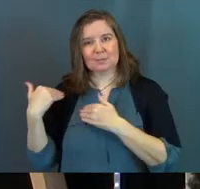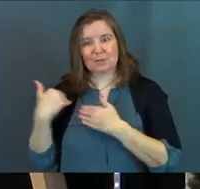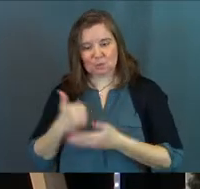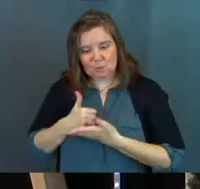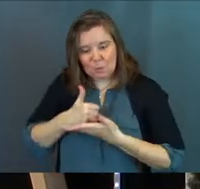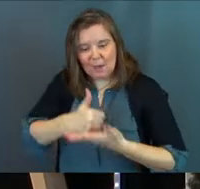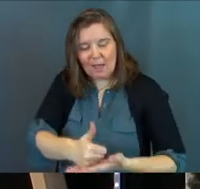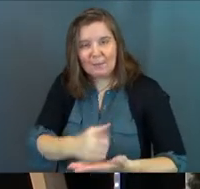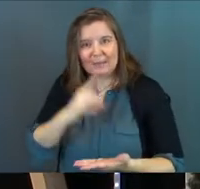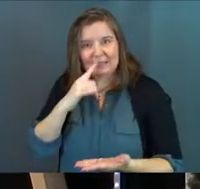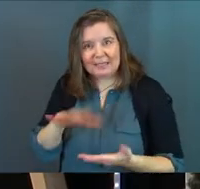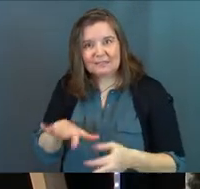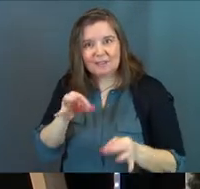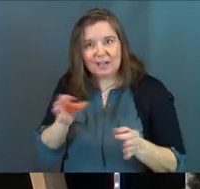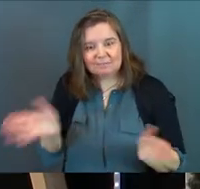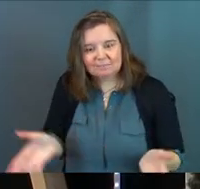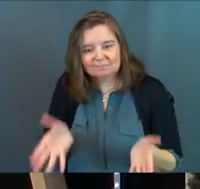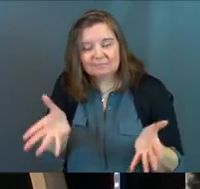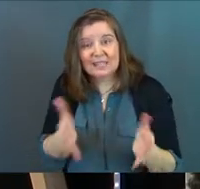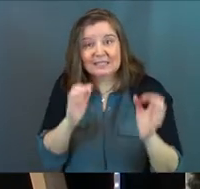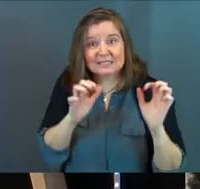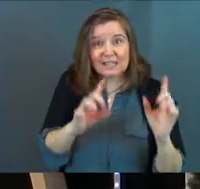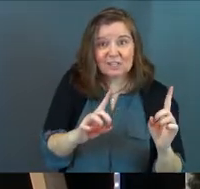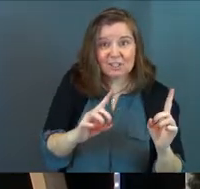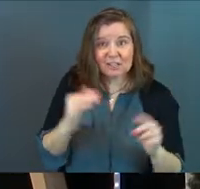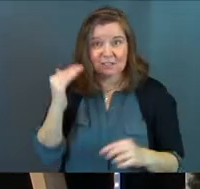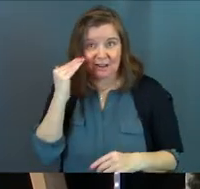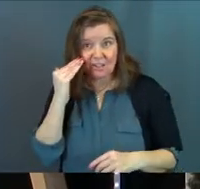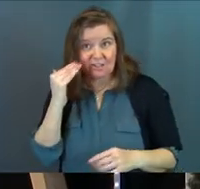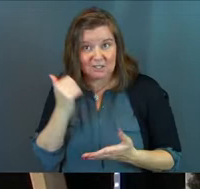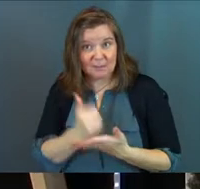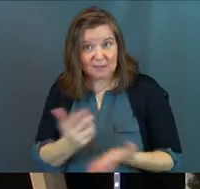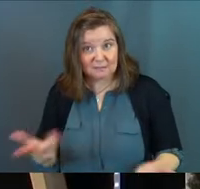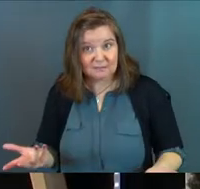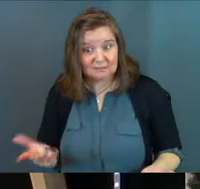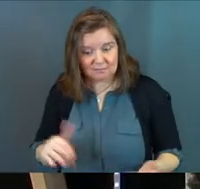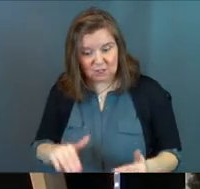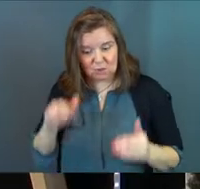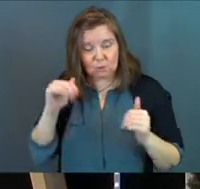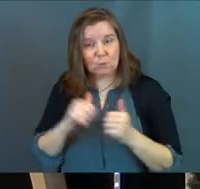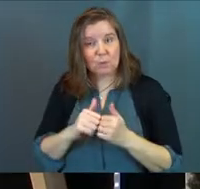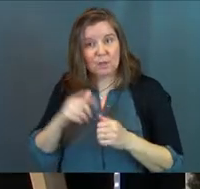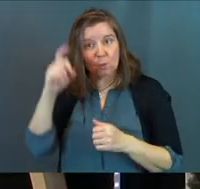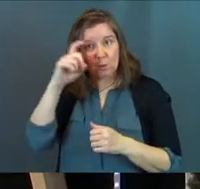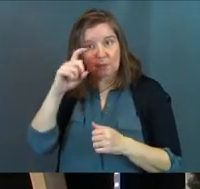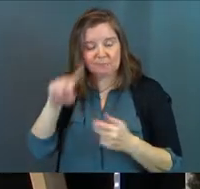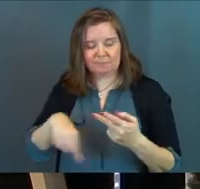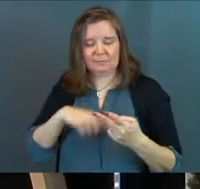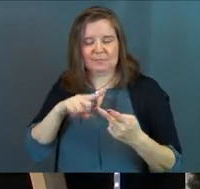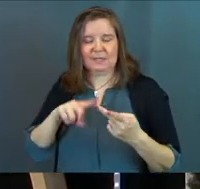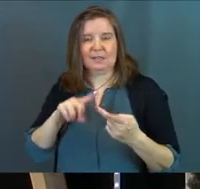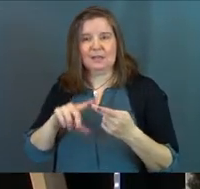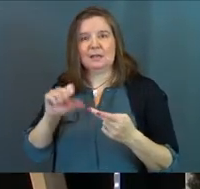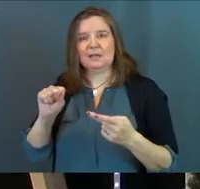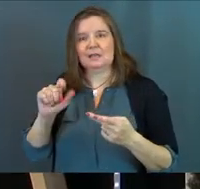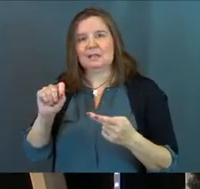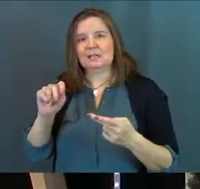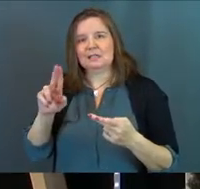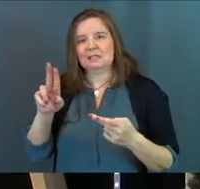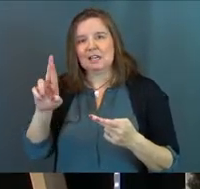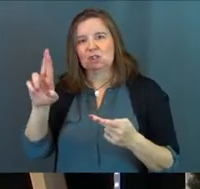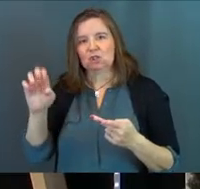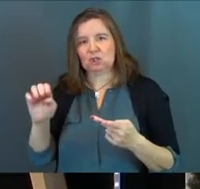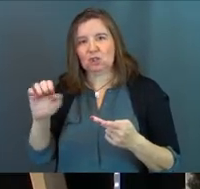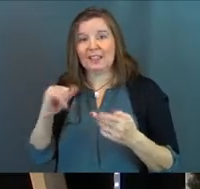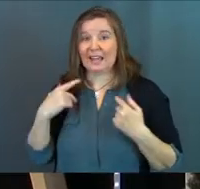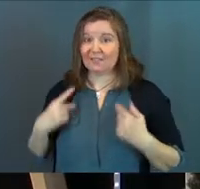responsible to help our kids find is education and knowledge. Amen? He grew in wisdom. And then he grew in stature. So that's